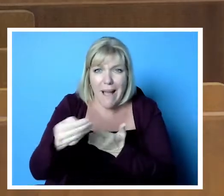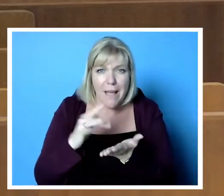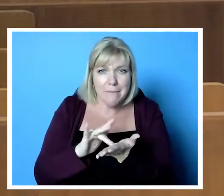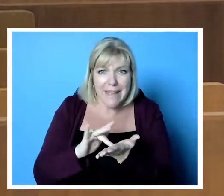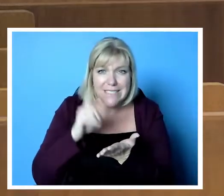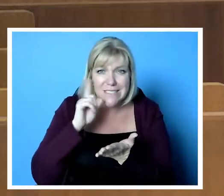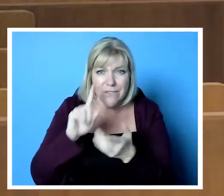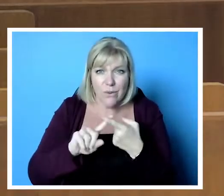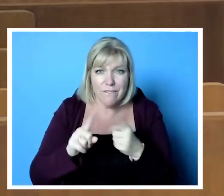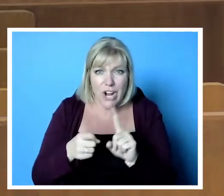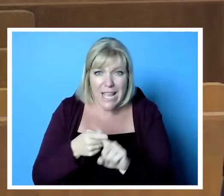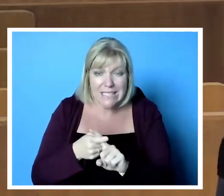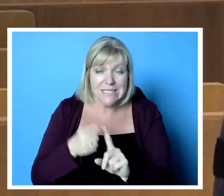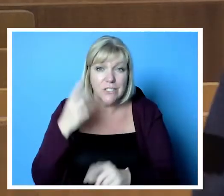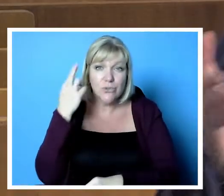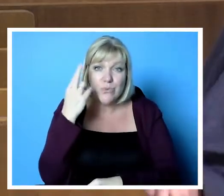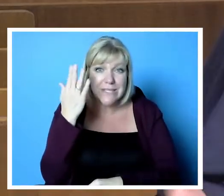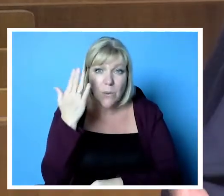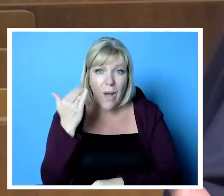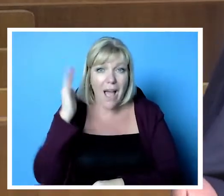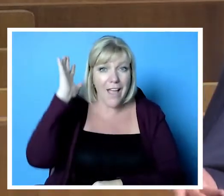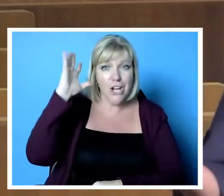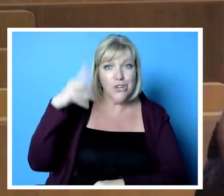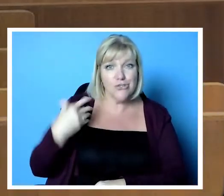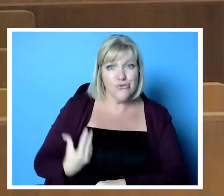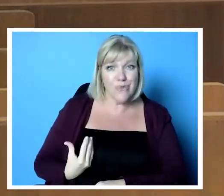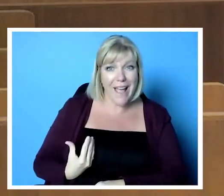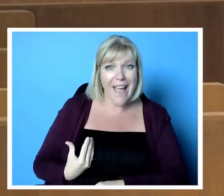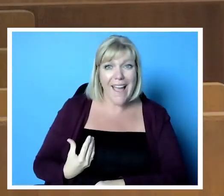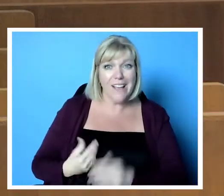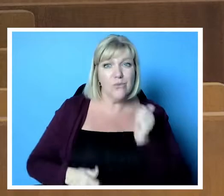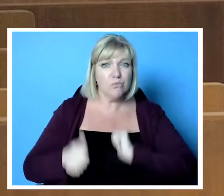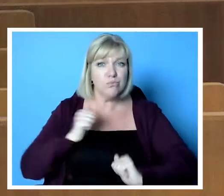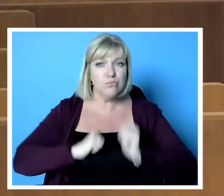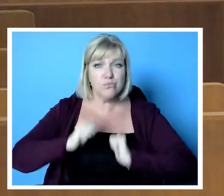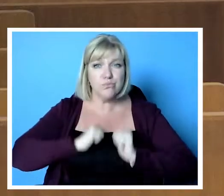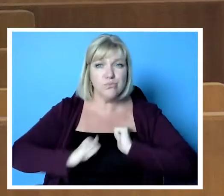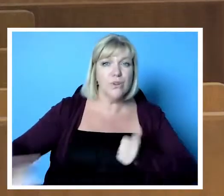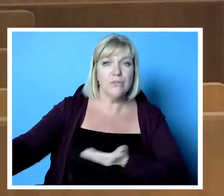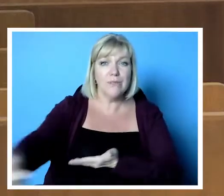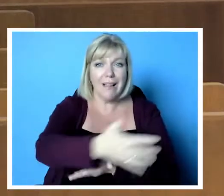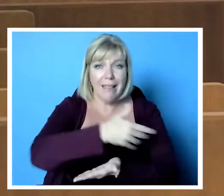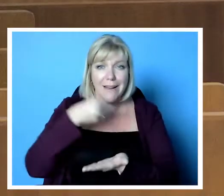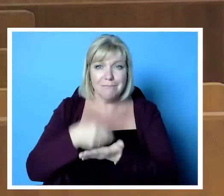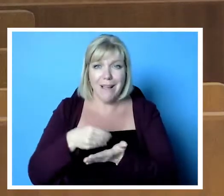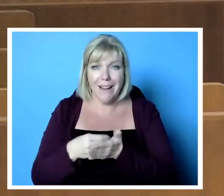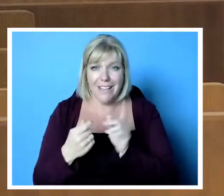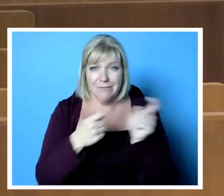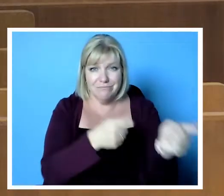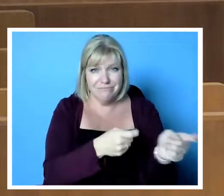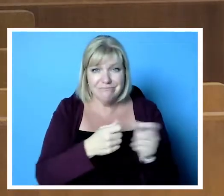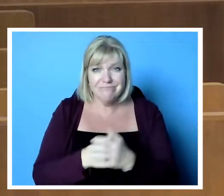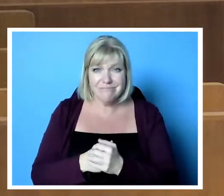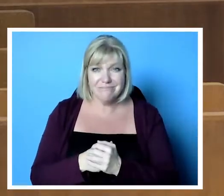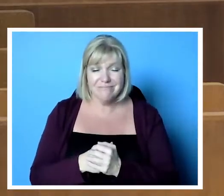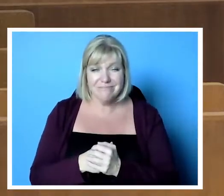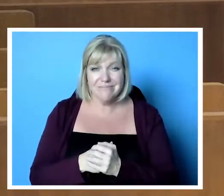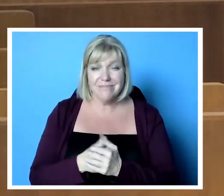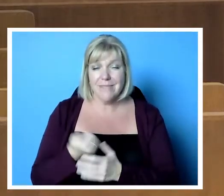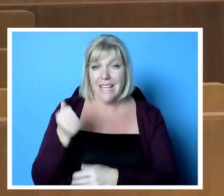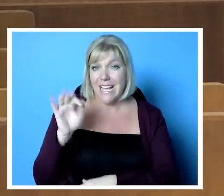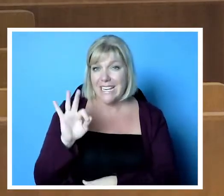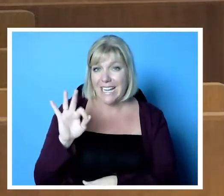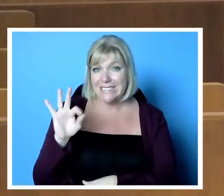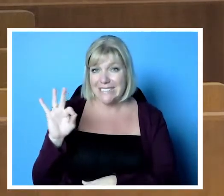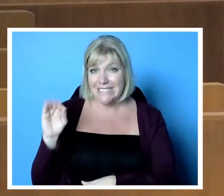was because drag queens would put on shows and collect money for her. And after 1990 and the